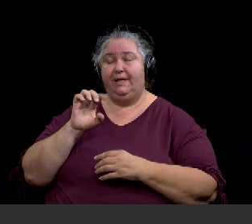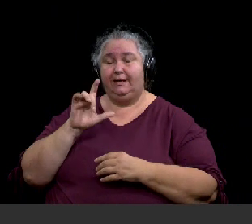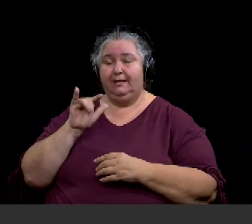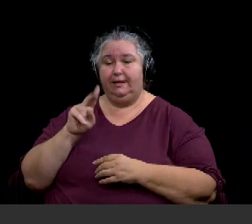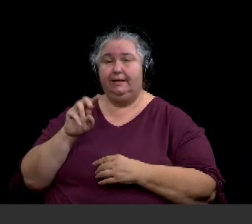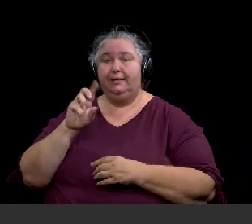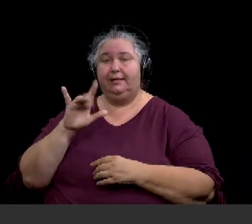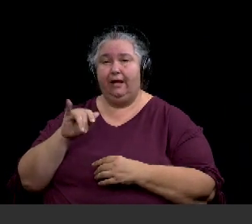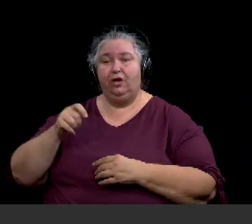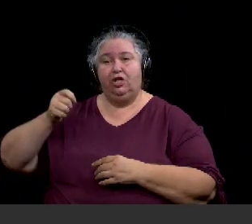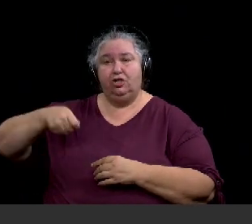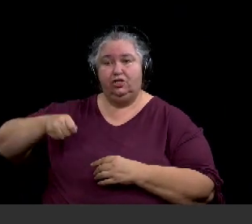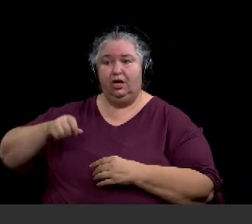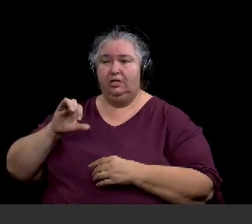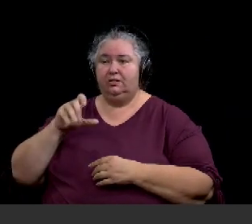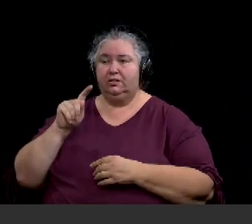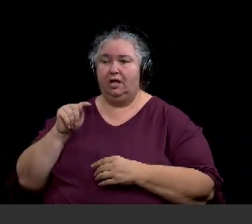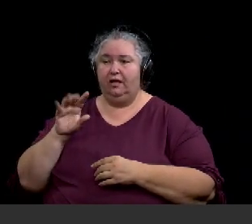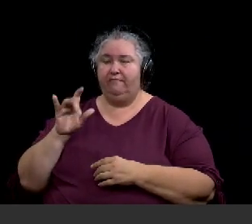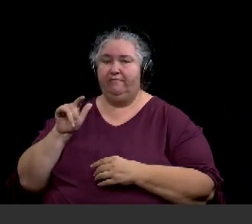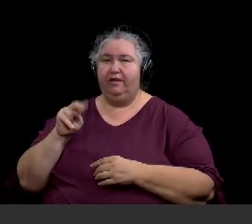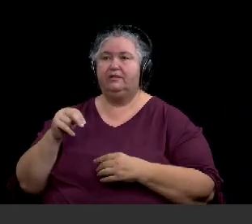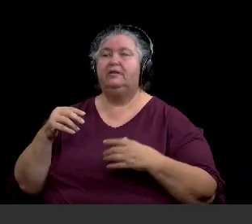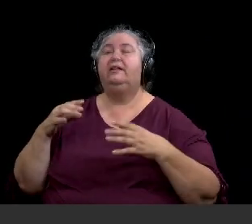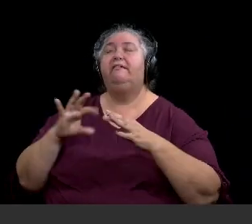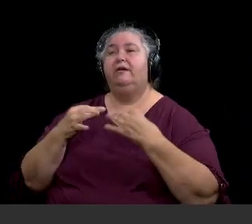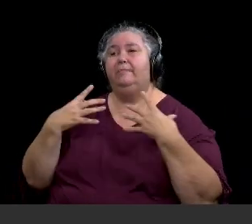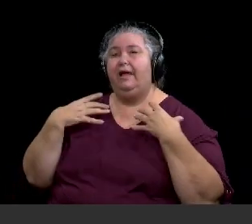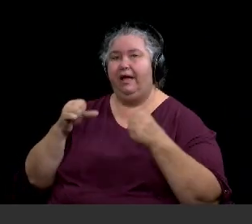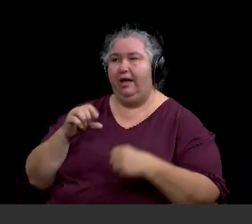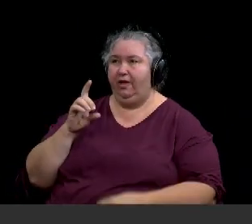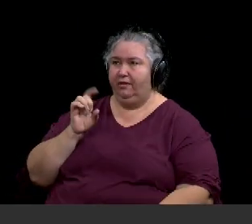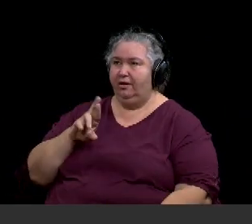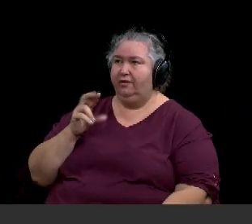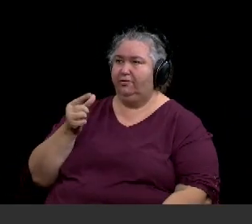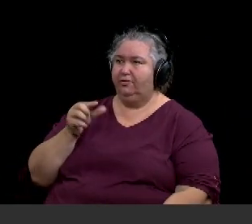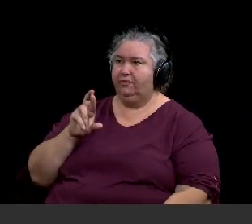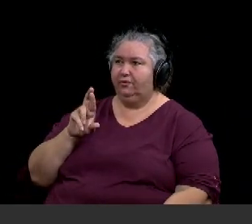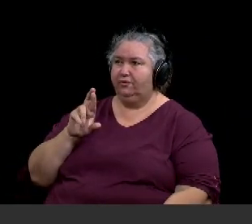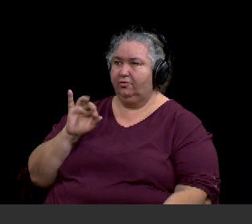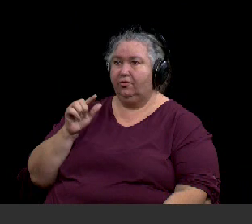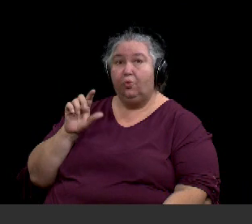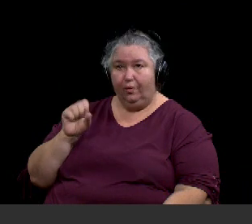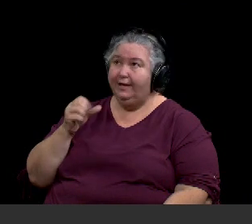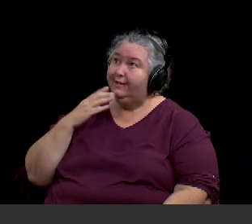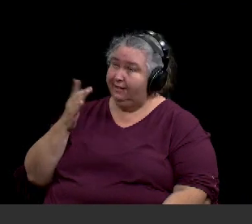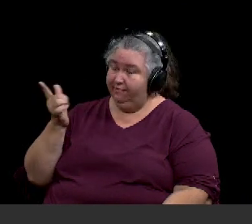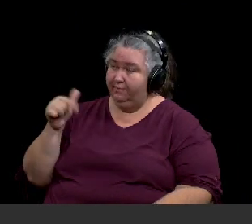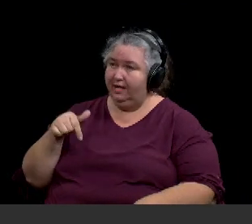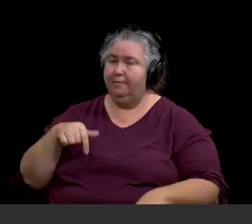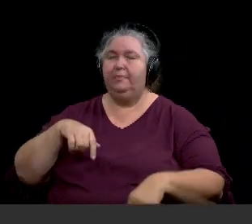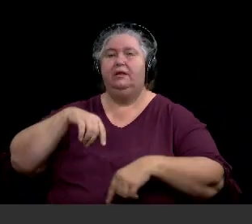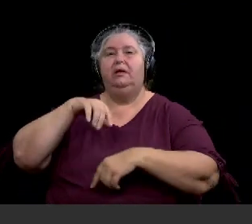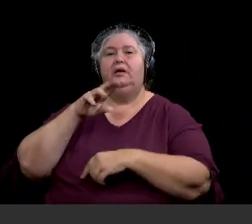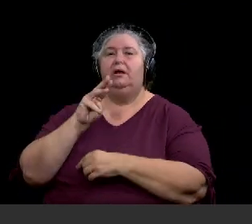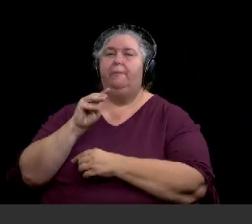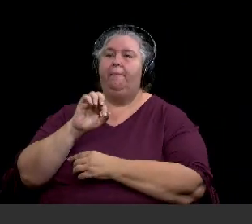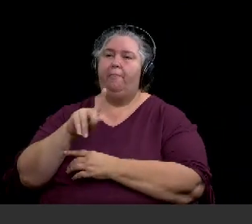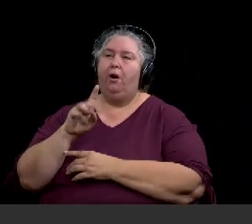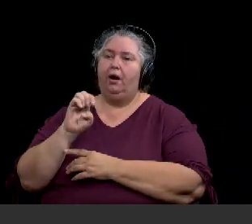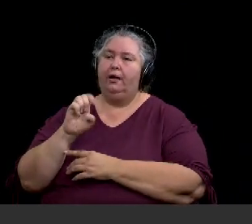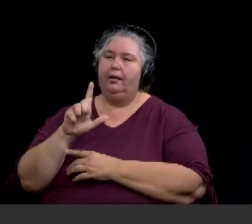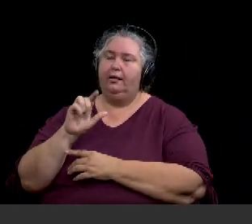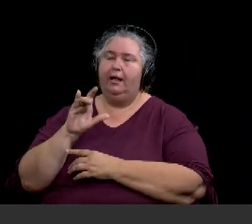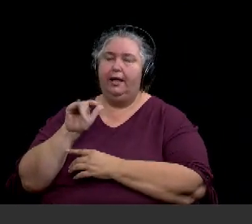the Family Health Center, we have Dr. Jackson Griggs back again. Good to have you back, Dr. Griggs. We have Dr. Mark Ellison, who's with Baylor Scott &